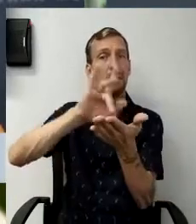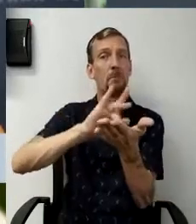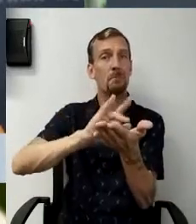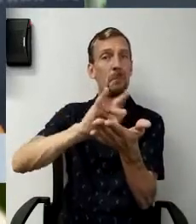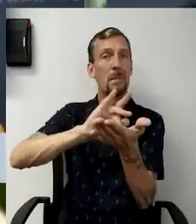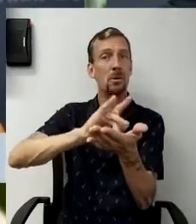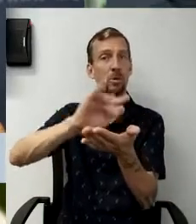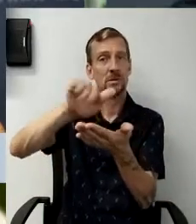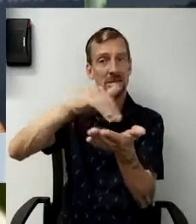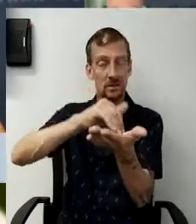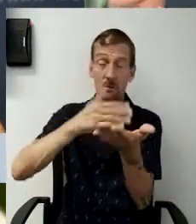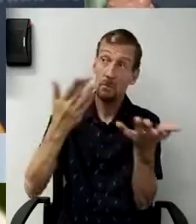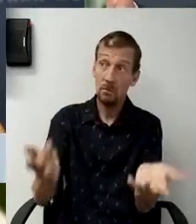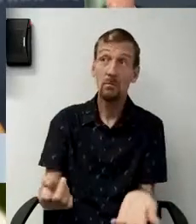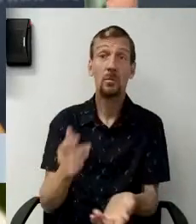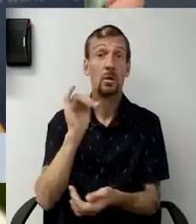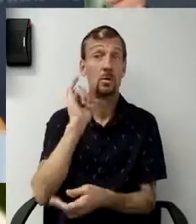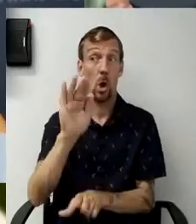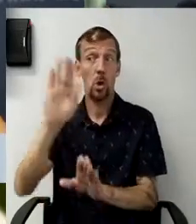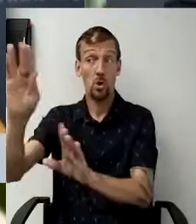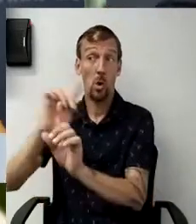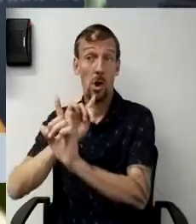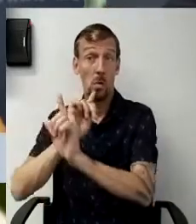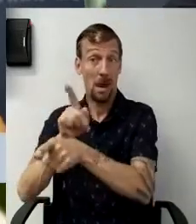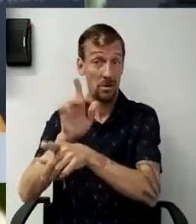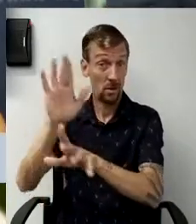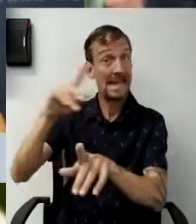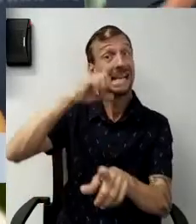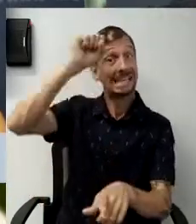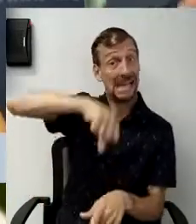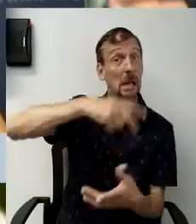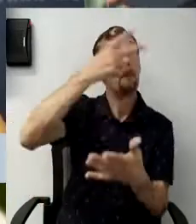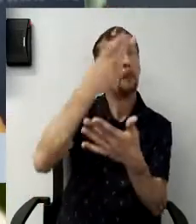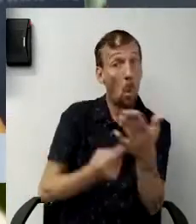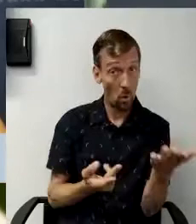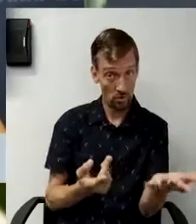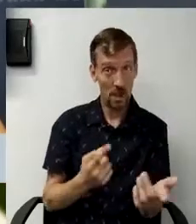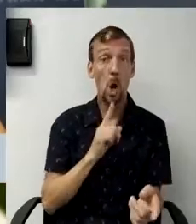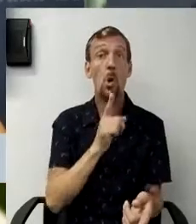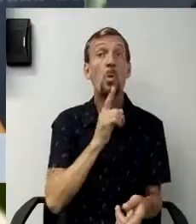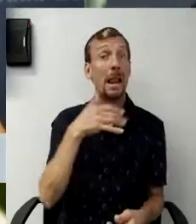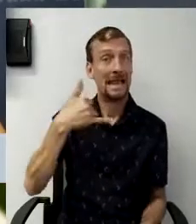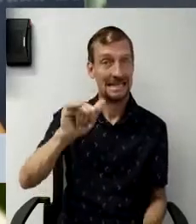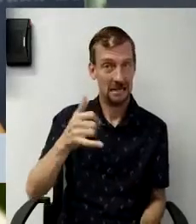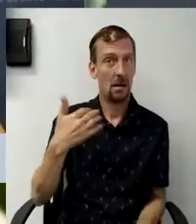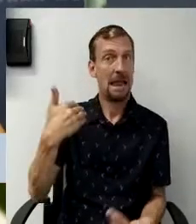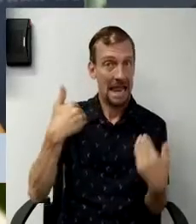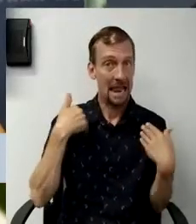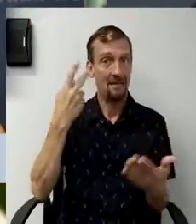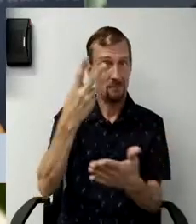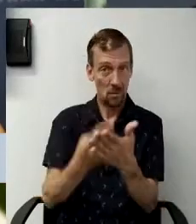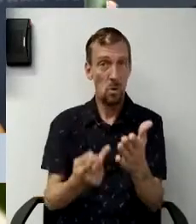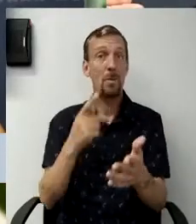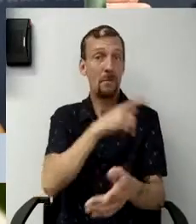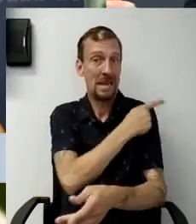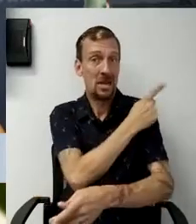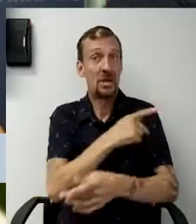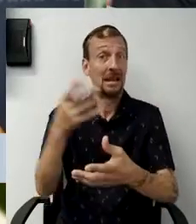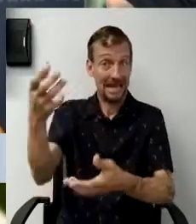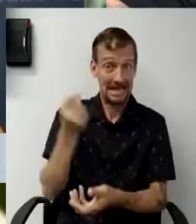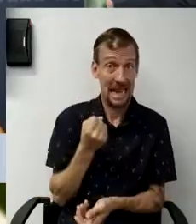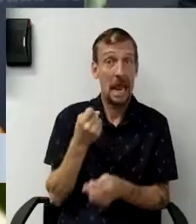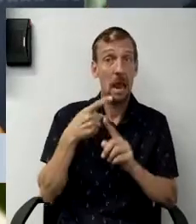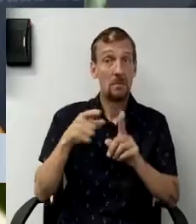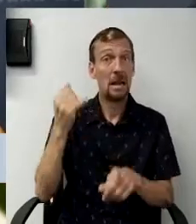So to Noreen's question, it's kind of both. We continue to take those patients, but we also, where we